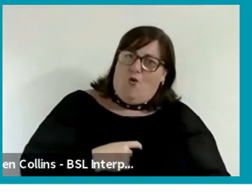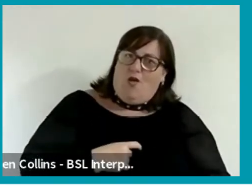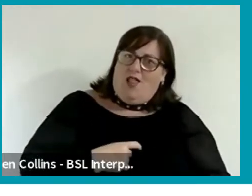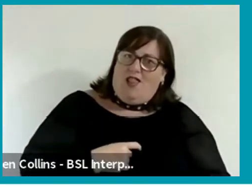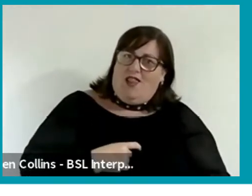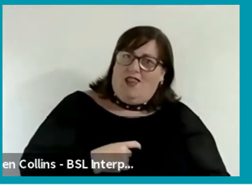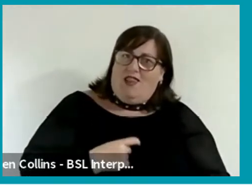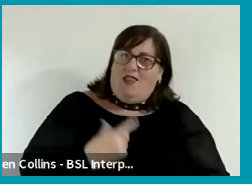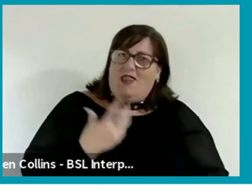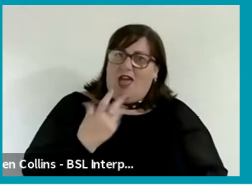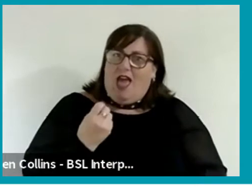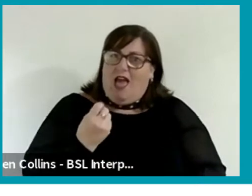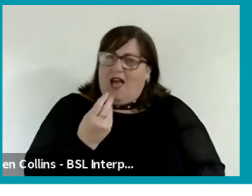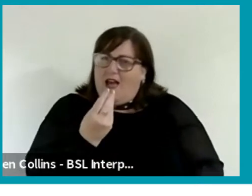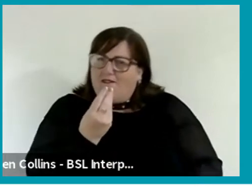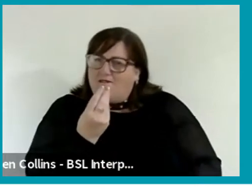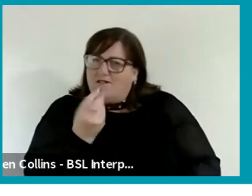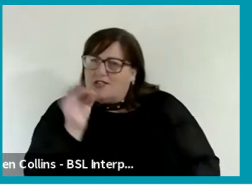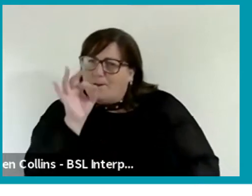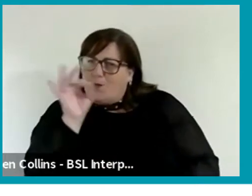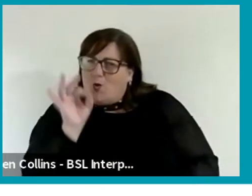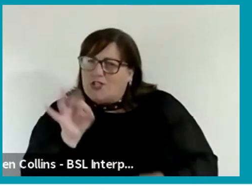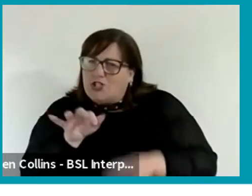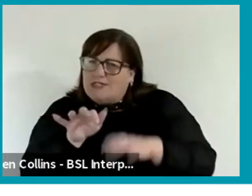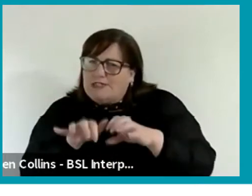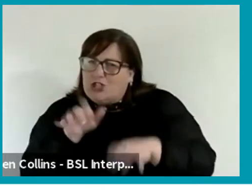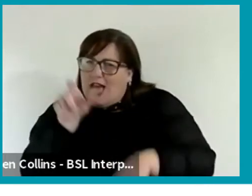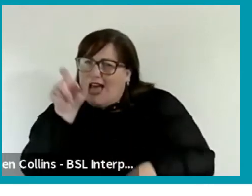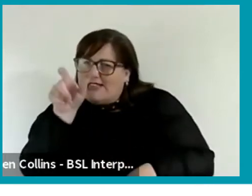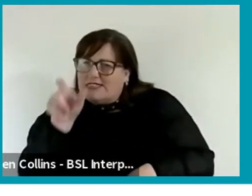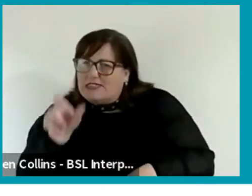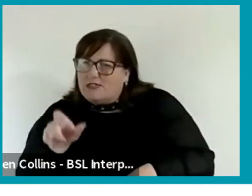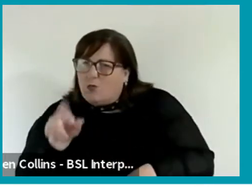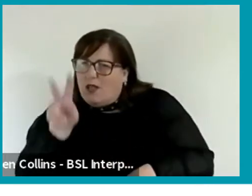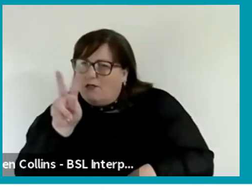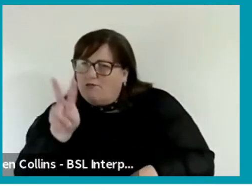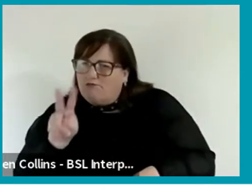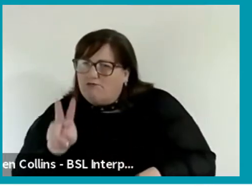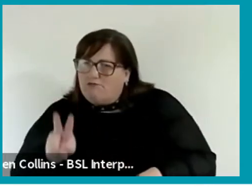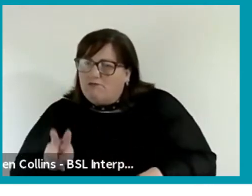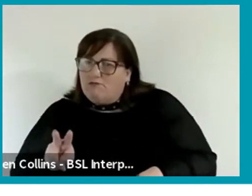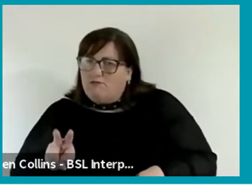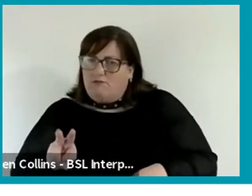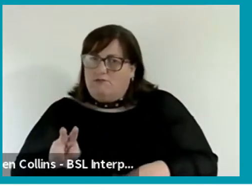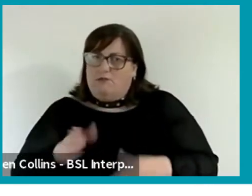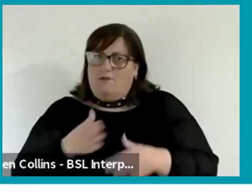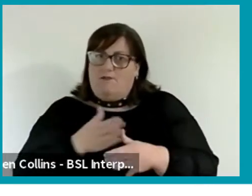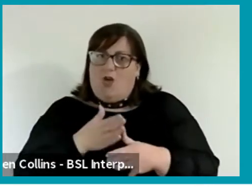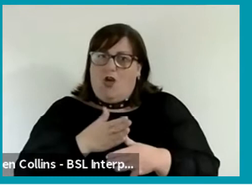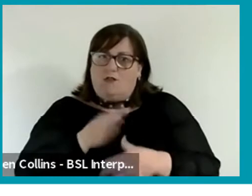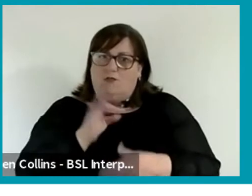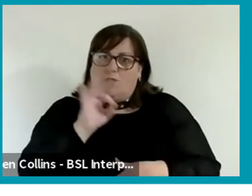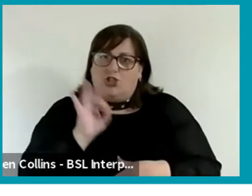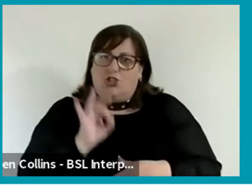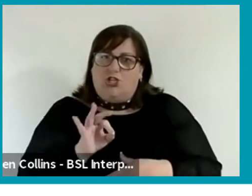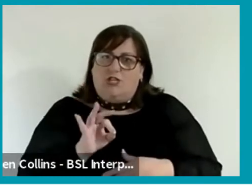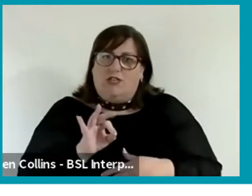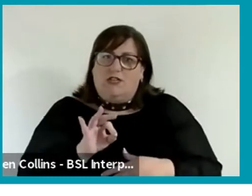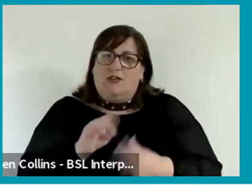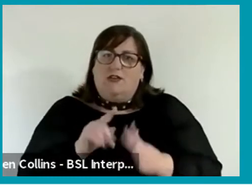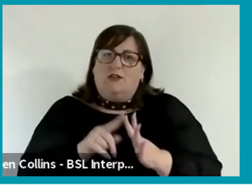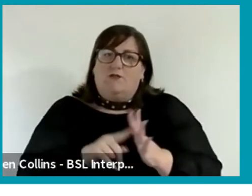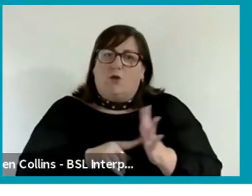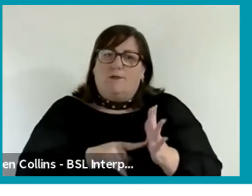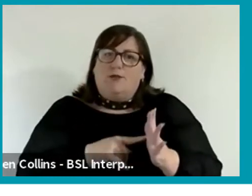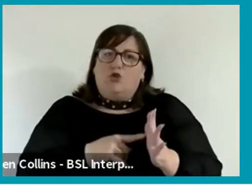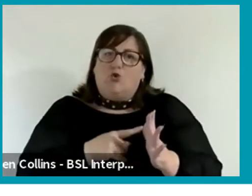some questions coming in the chat, so I'm going to sort of like bounce across. This is from Julietta. Thank you, Julietta. Where can I find all